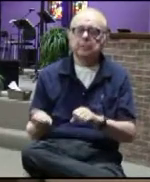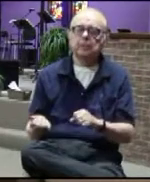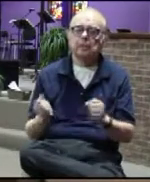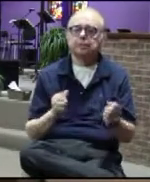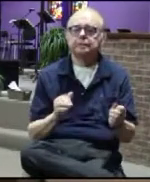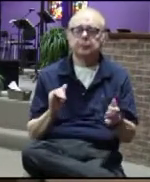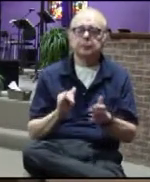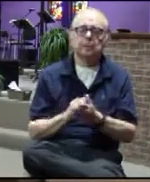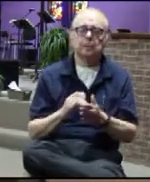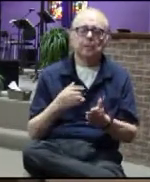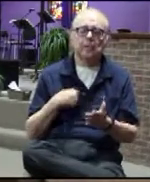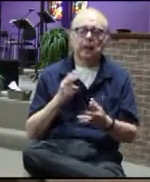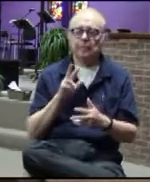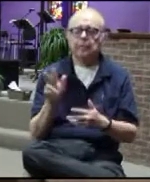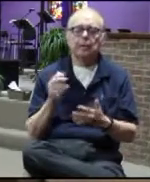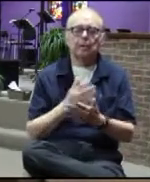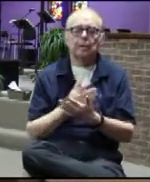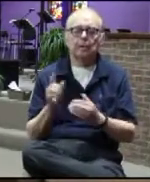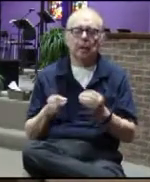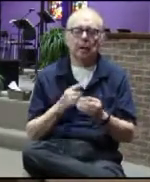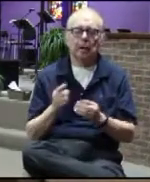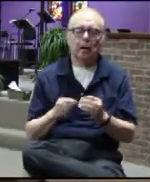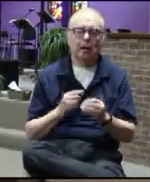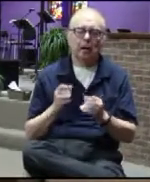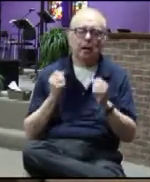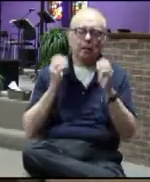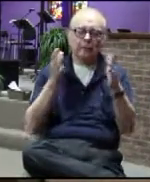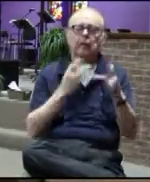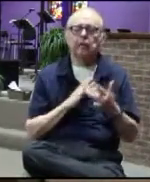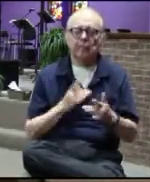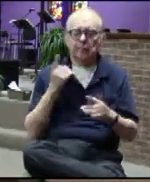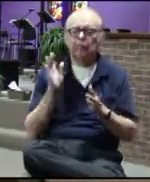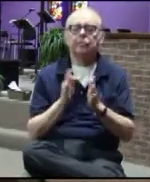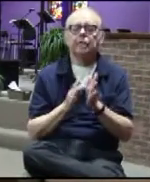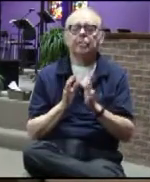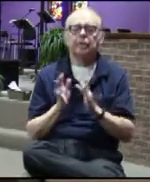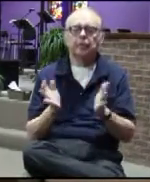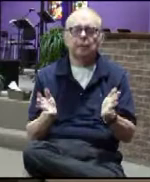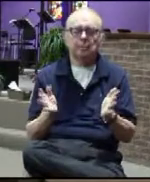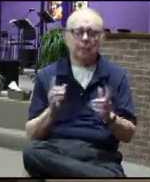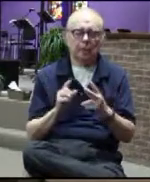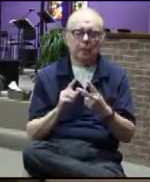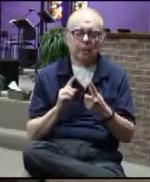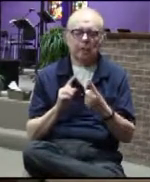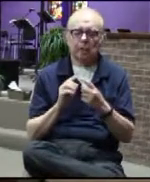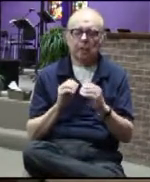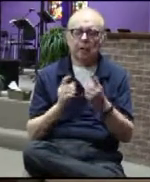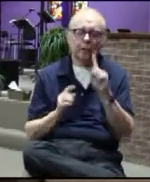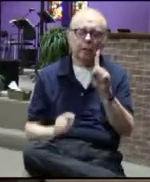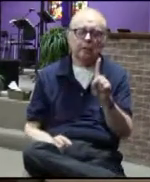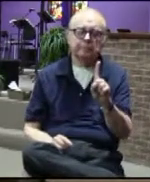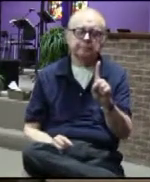that we have three things about the father's heart for Jesus number one